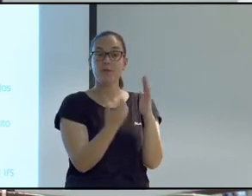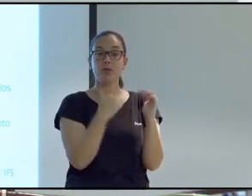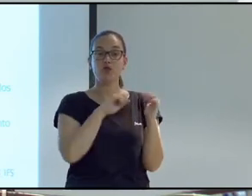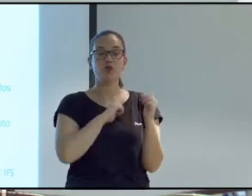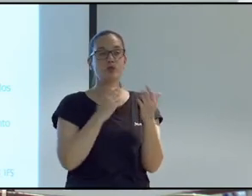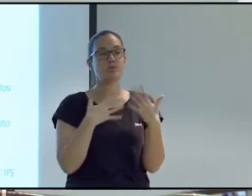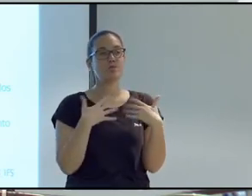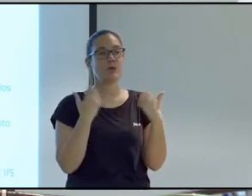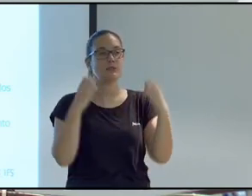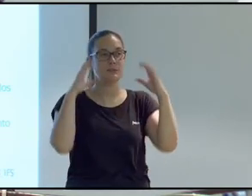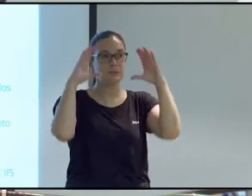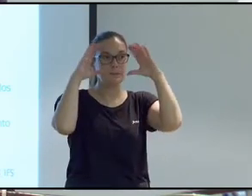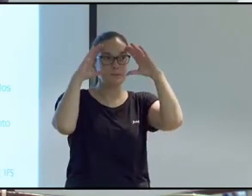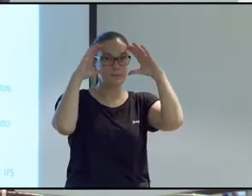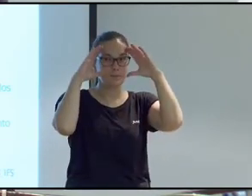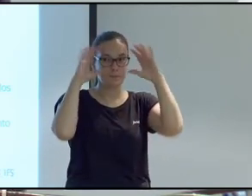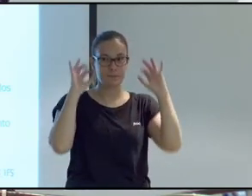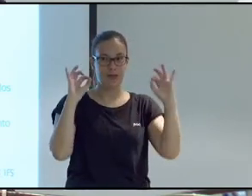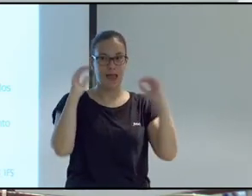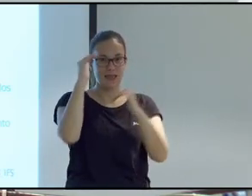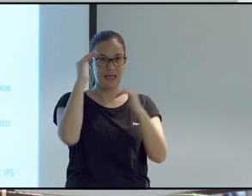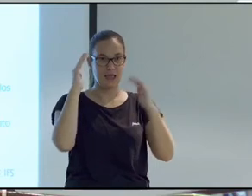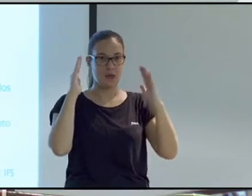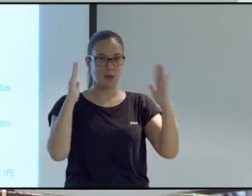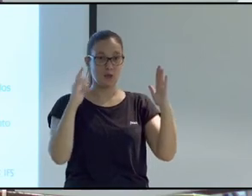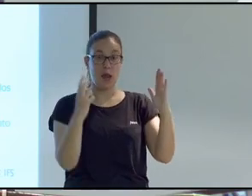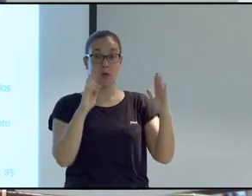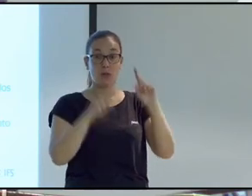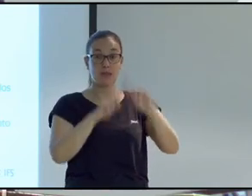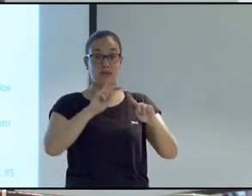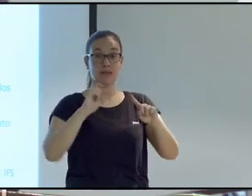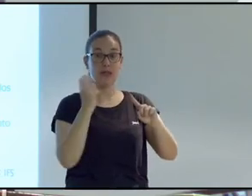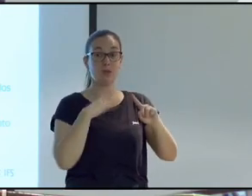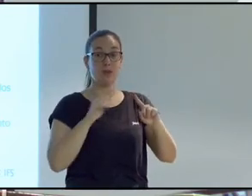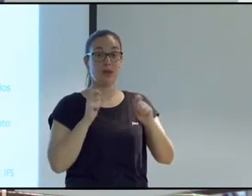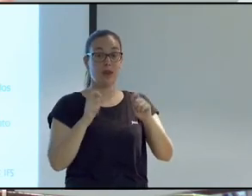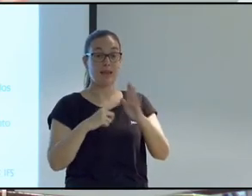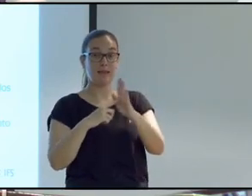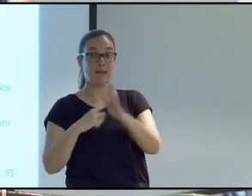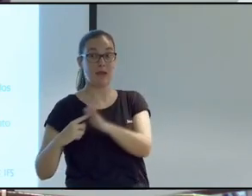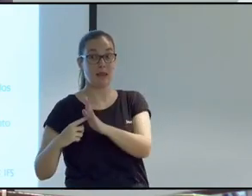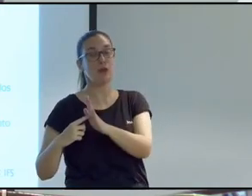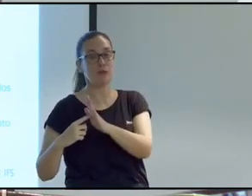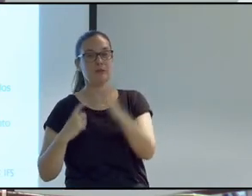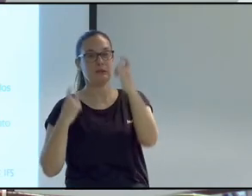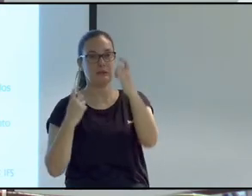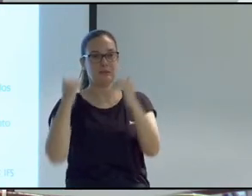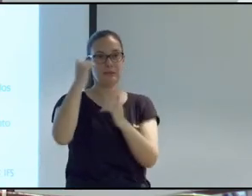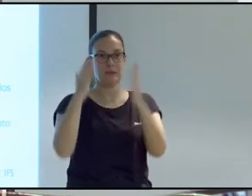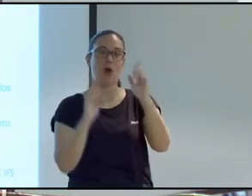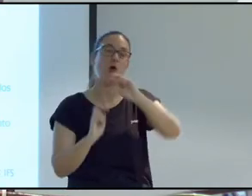as Amartya Sen said, we have to pay closer attention to those situations which might lead to